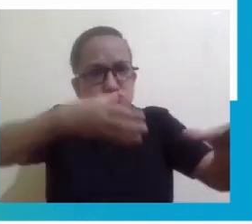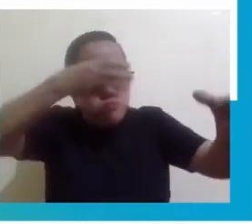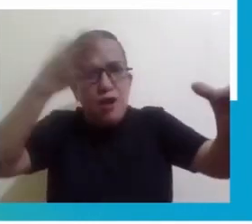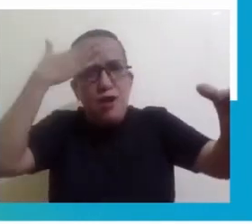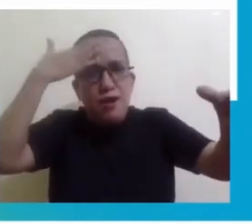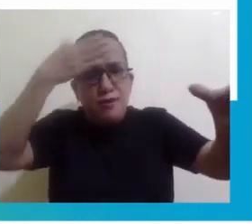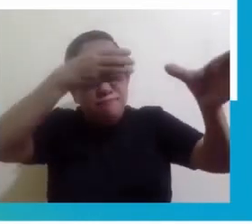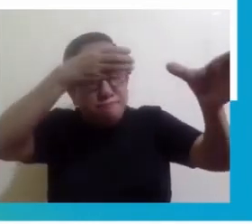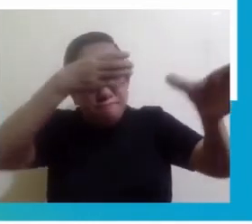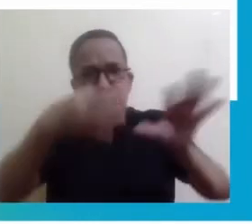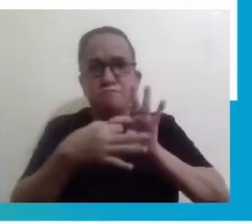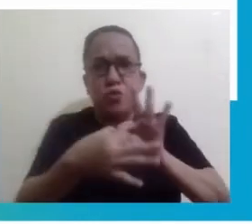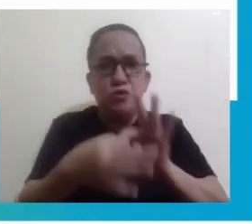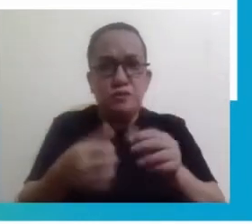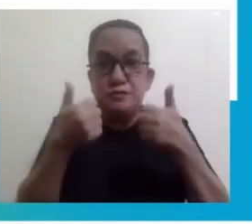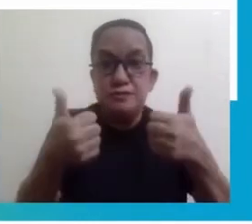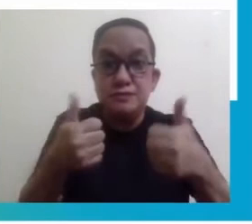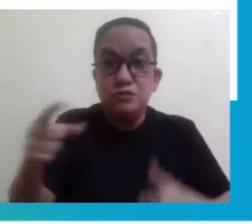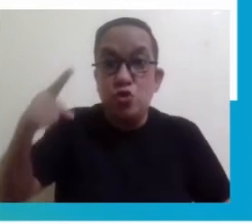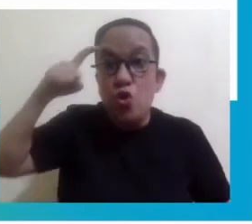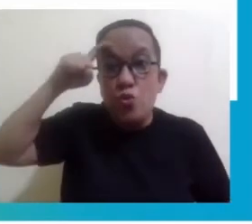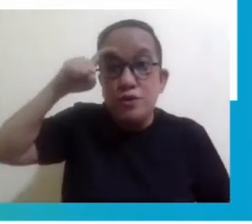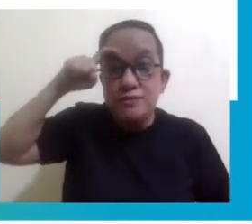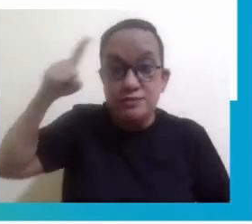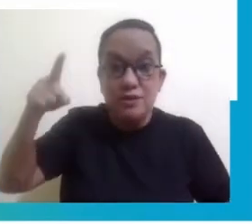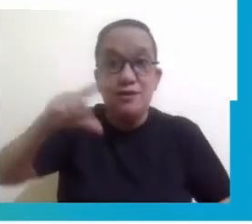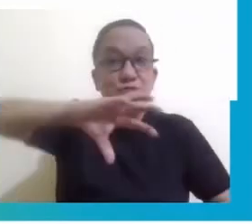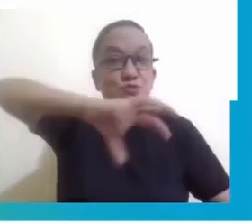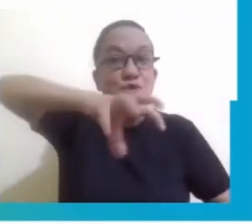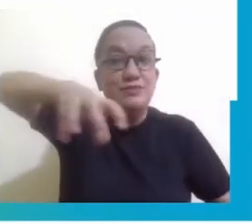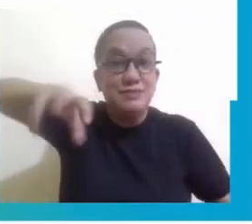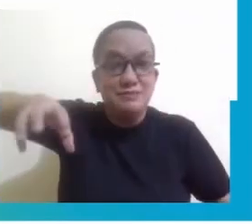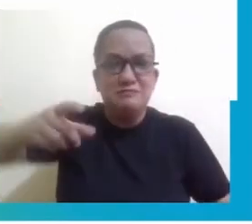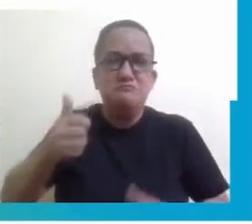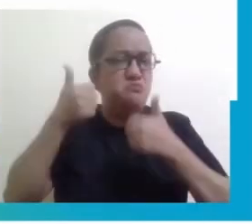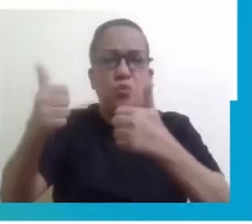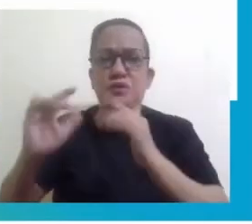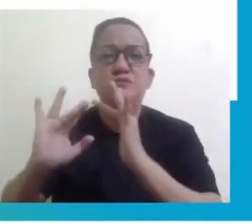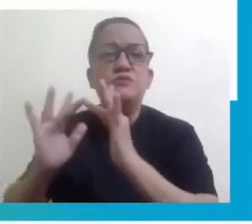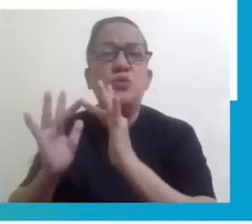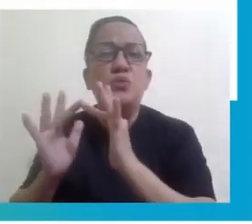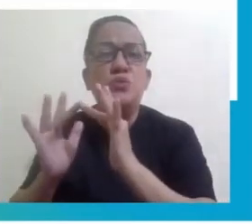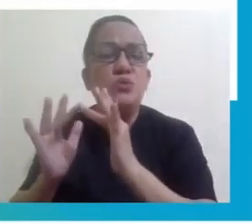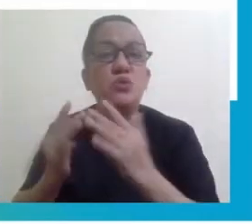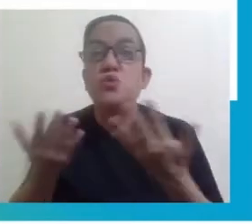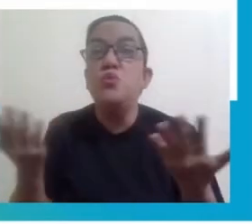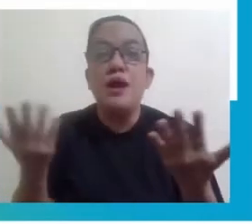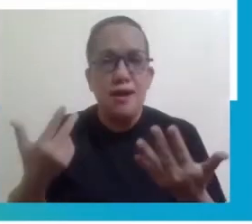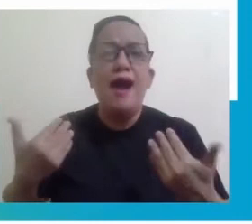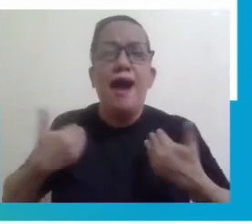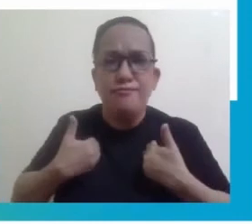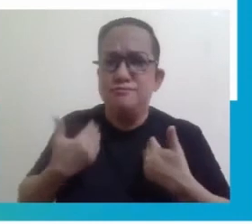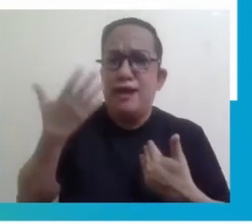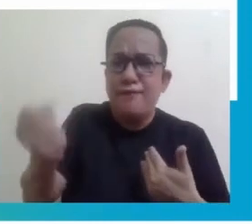mentioned, where there is generally a good access to internet, we did provide training for complainants